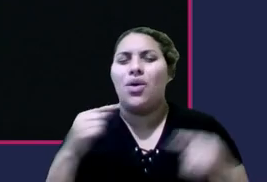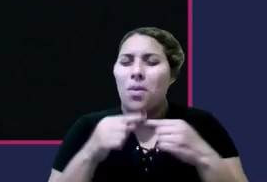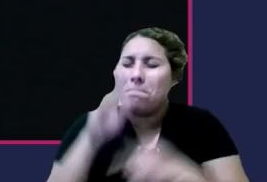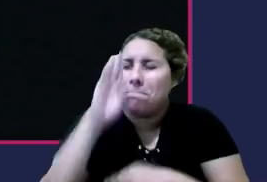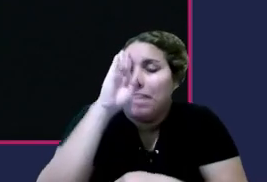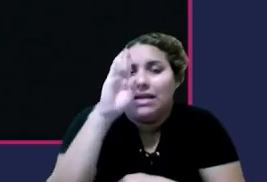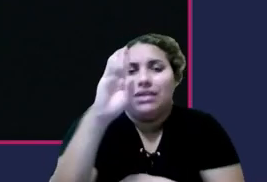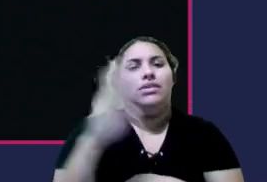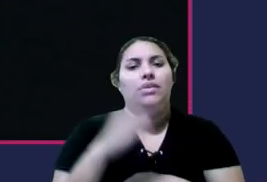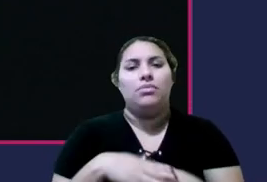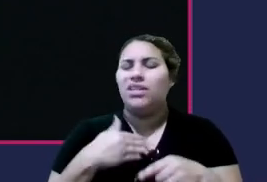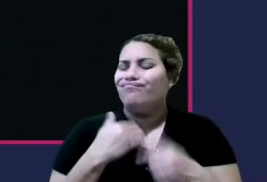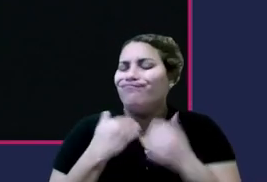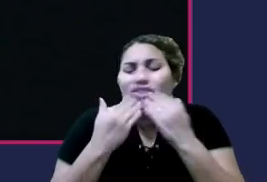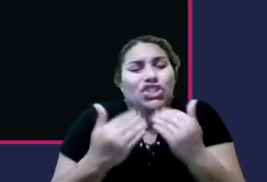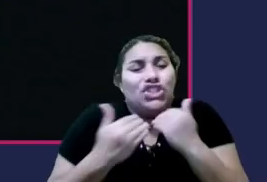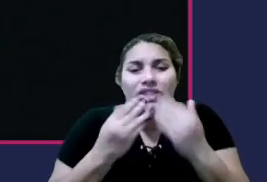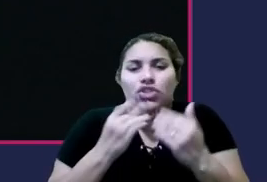our pillar,